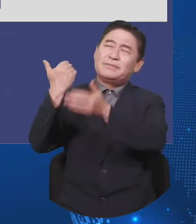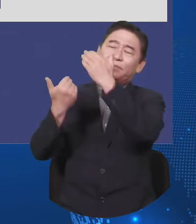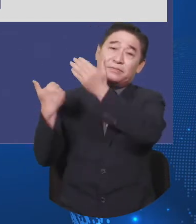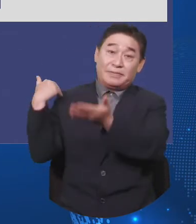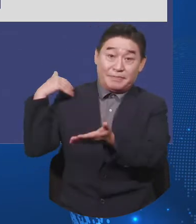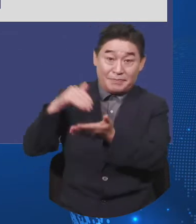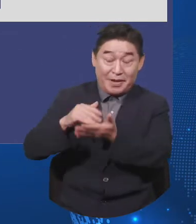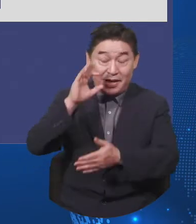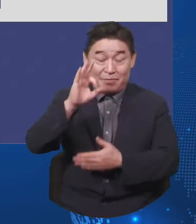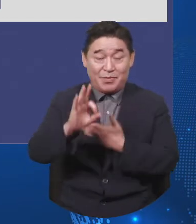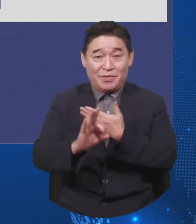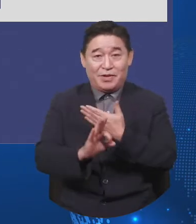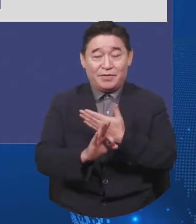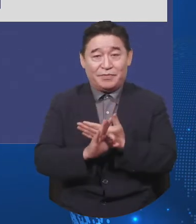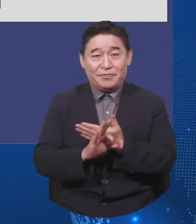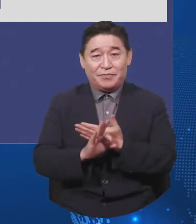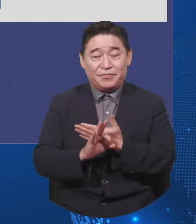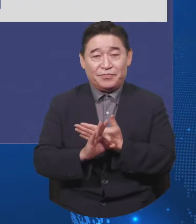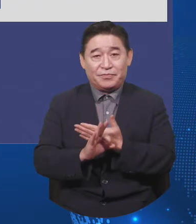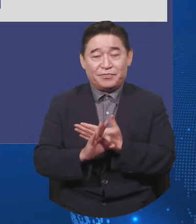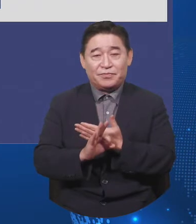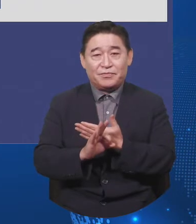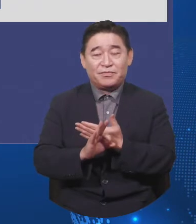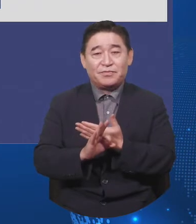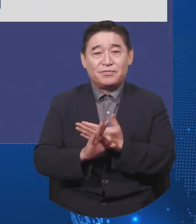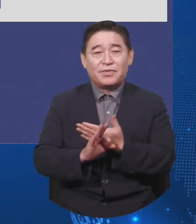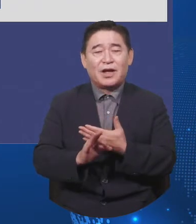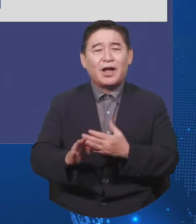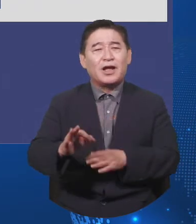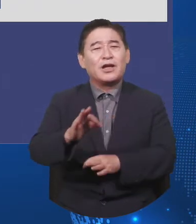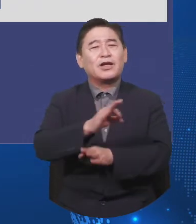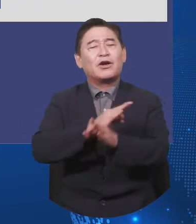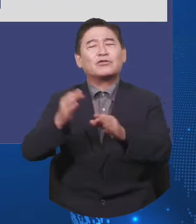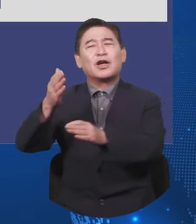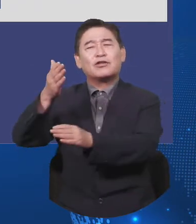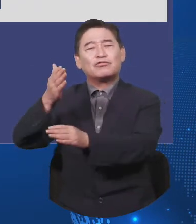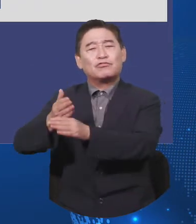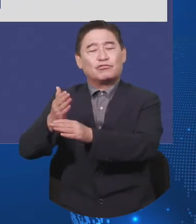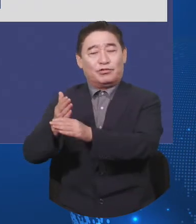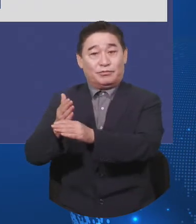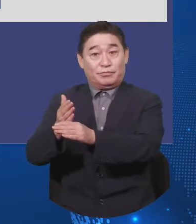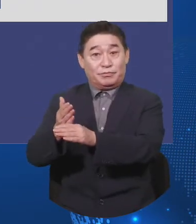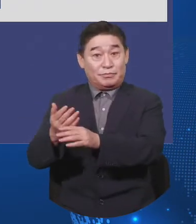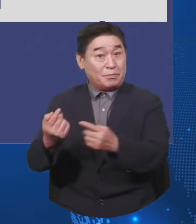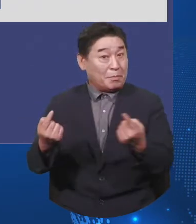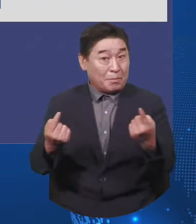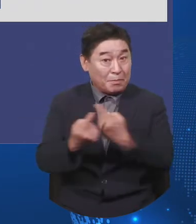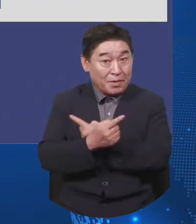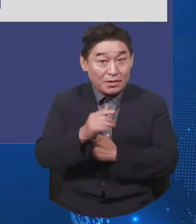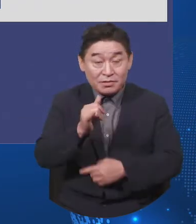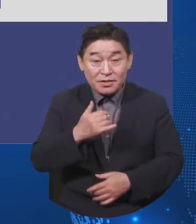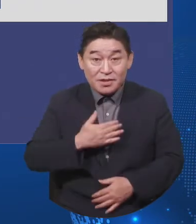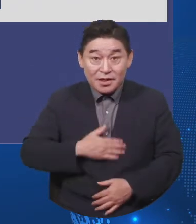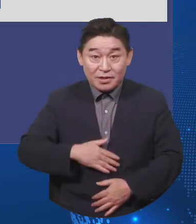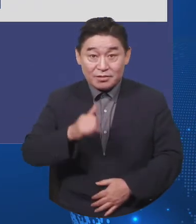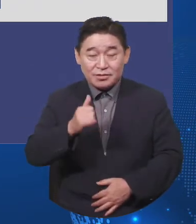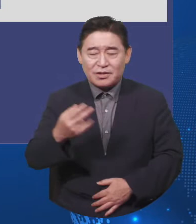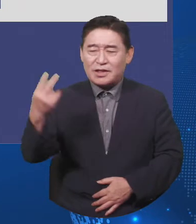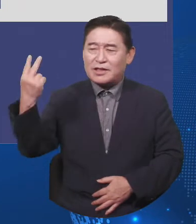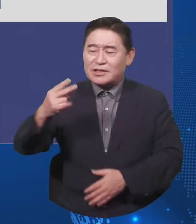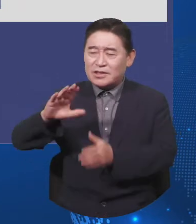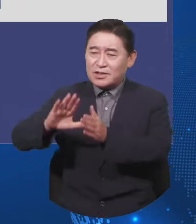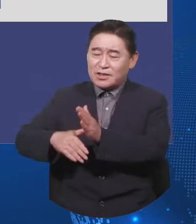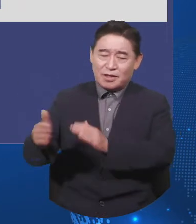the economic center of gravity has shifted dramatically. Between 2000 and 2019,